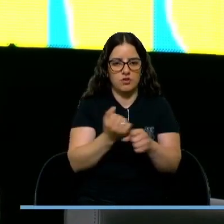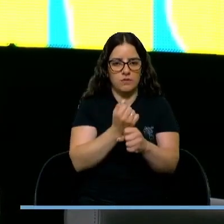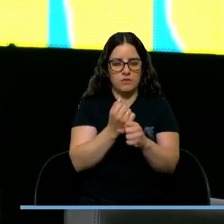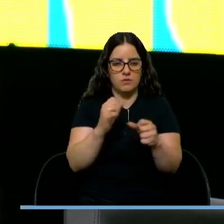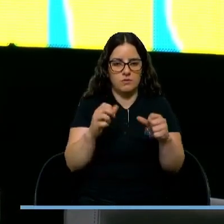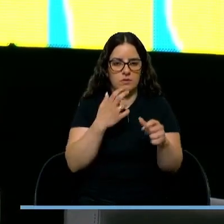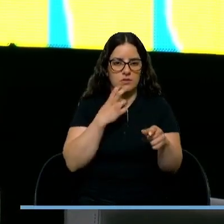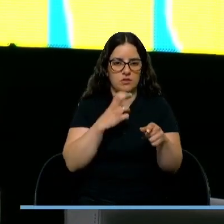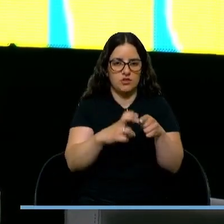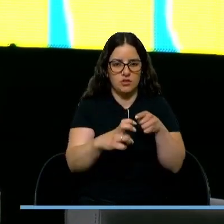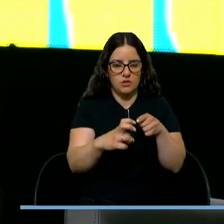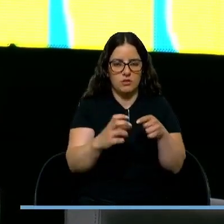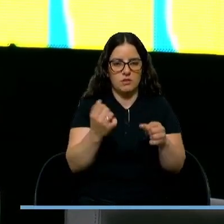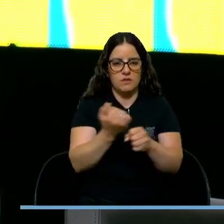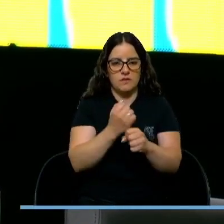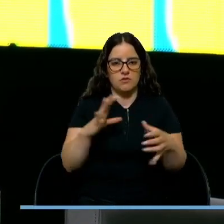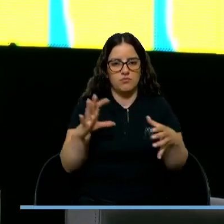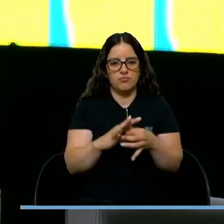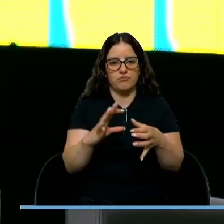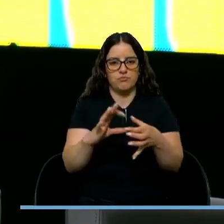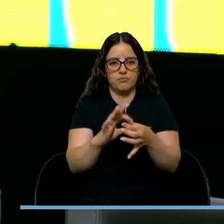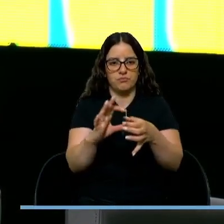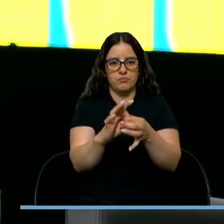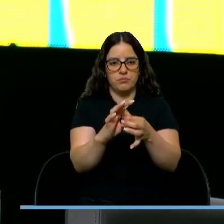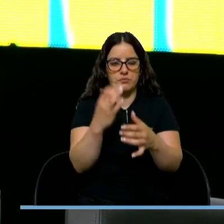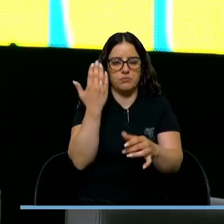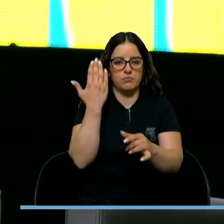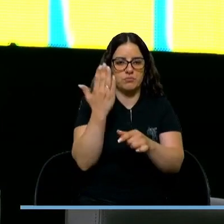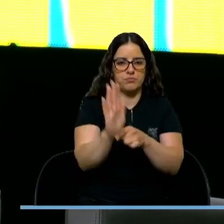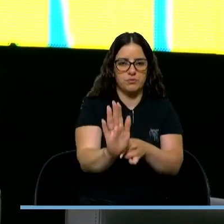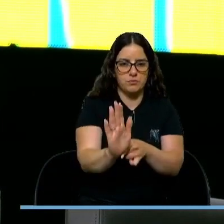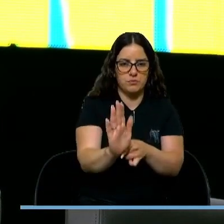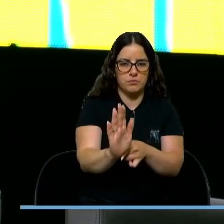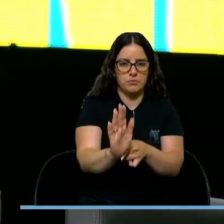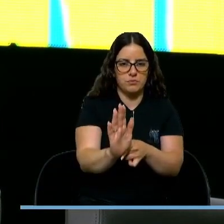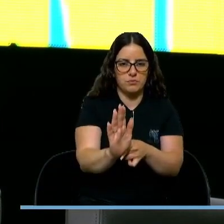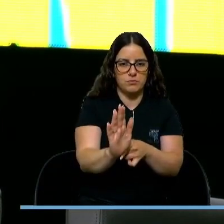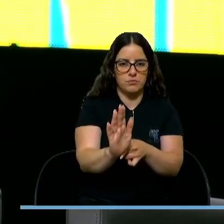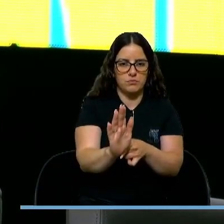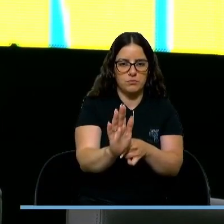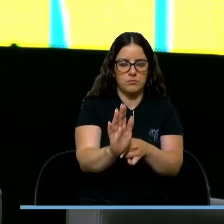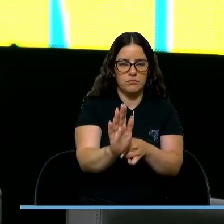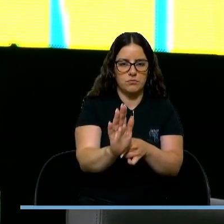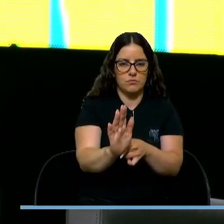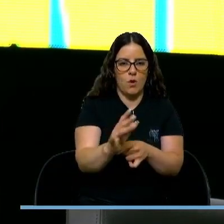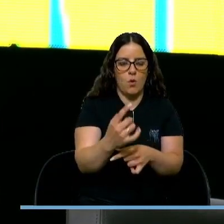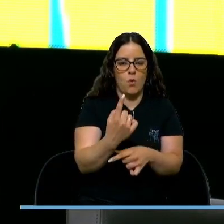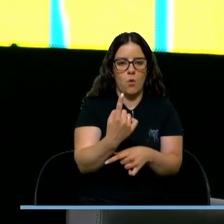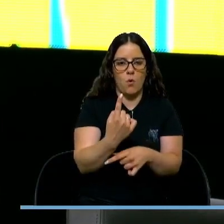the energy services that are connected. For instance,